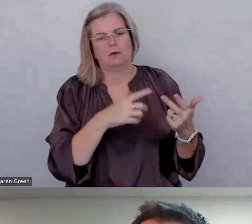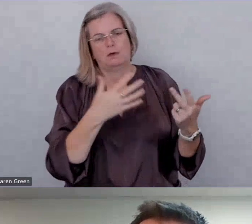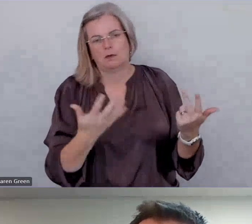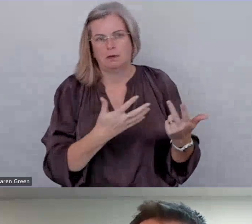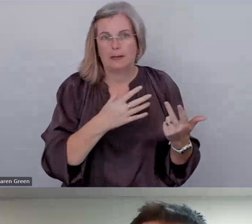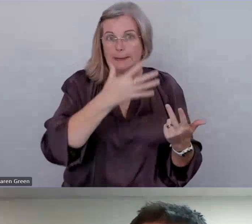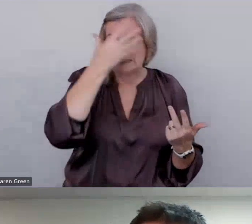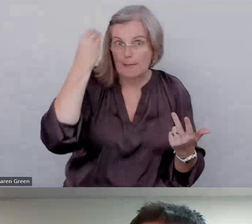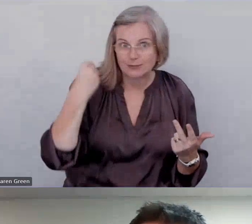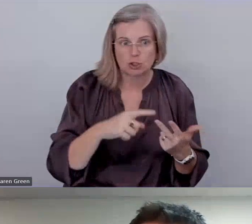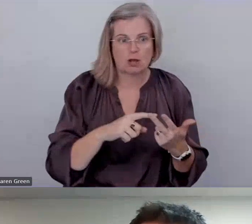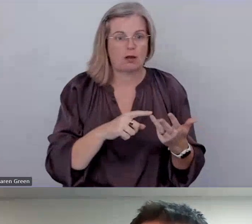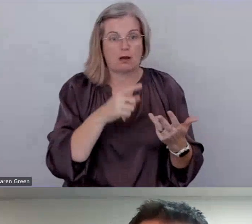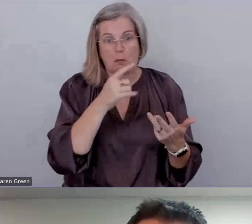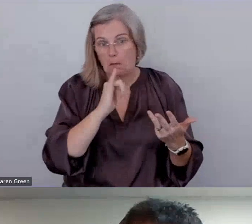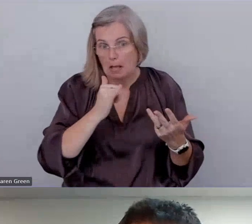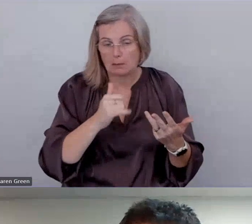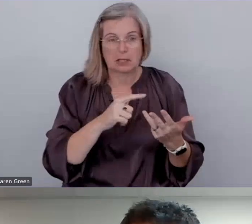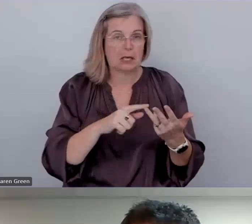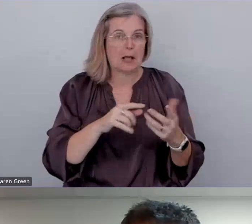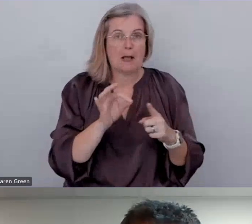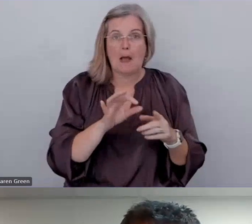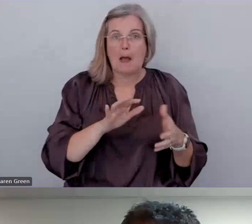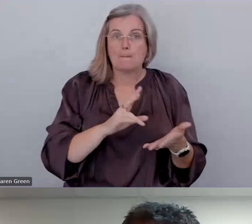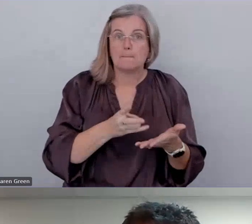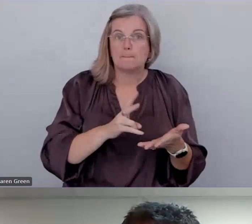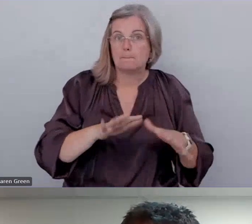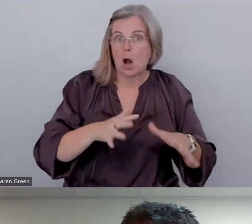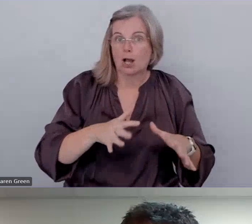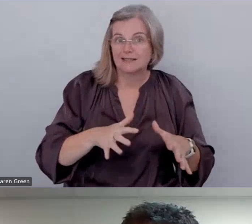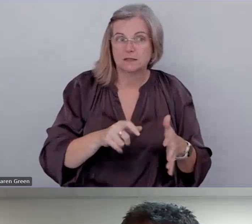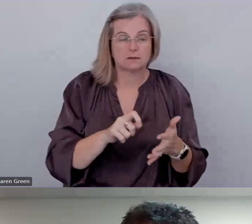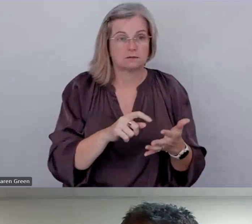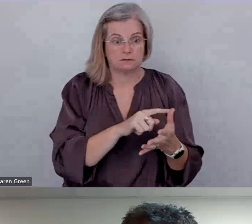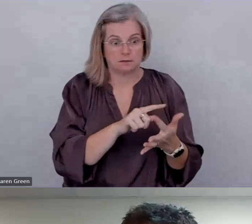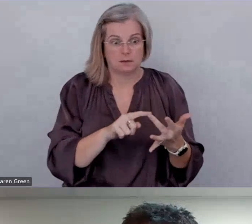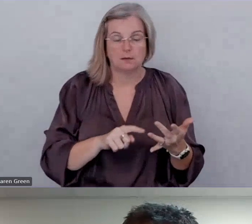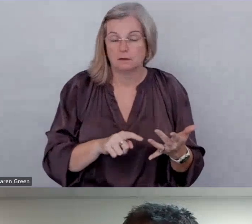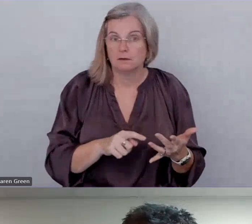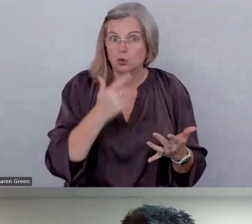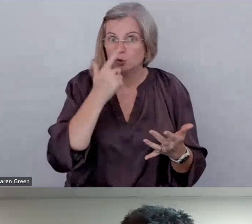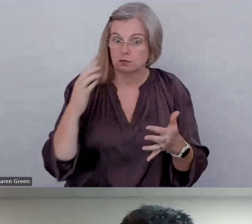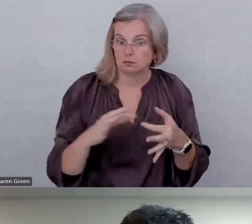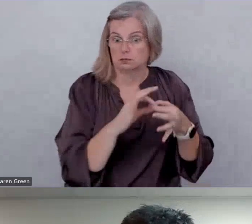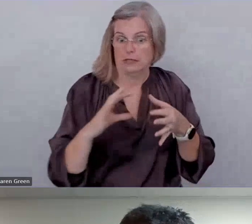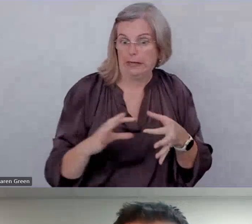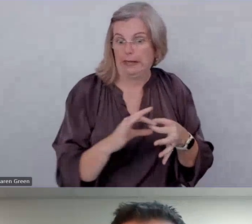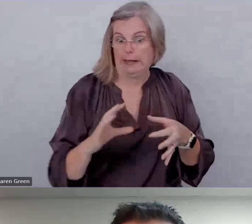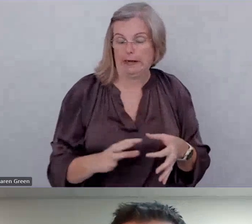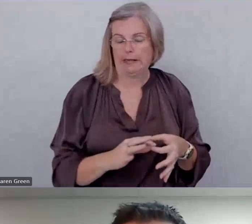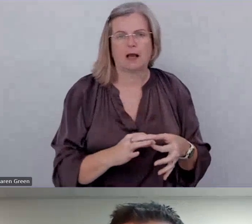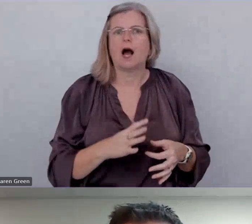the way it looks like things are going. So not wanting to frighten the life out of everybody, but because that if you've got a normal response and you can clear the